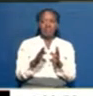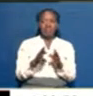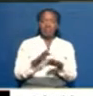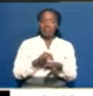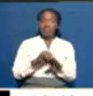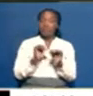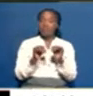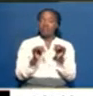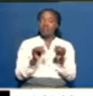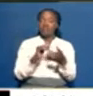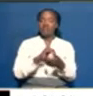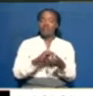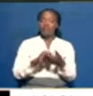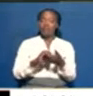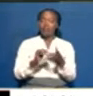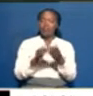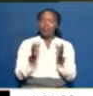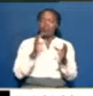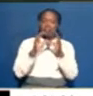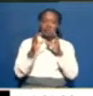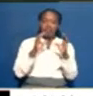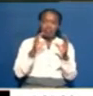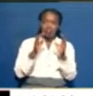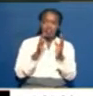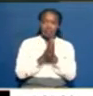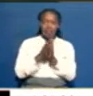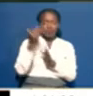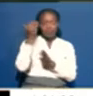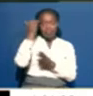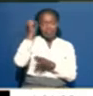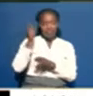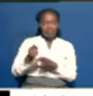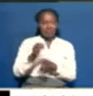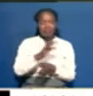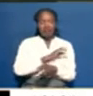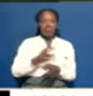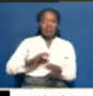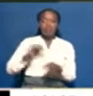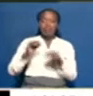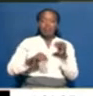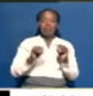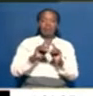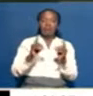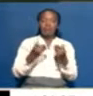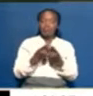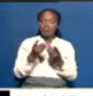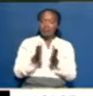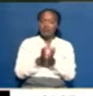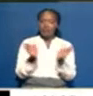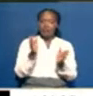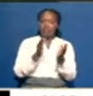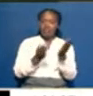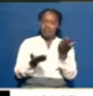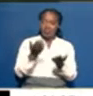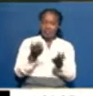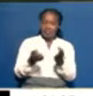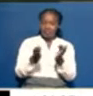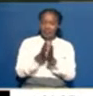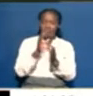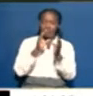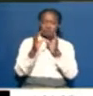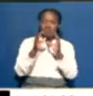to engage in open communication with the Judiciary Committee on Elections and the Department of Public Affairs and Communication to ensure